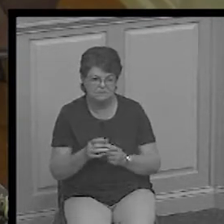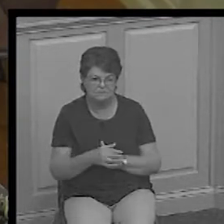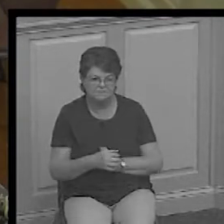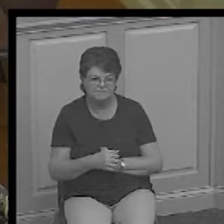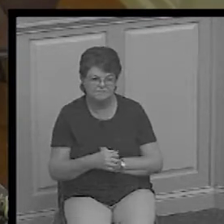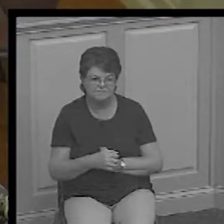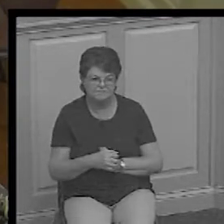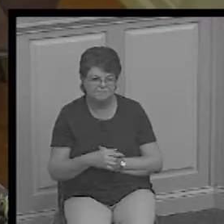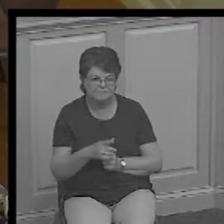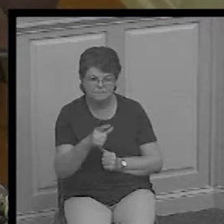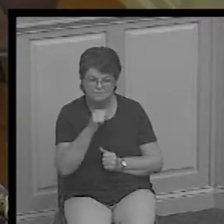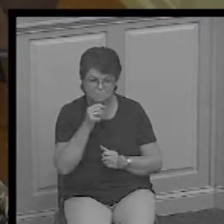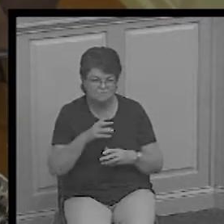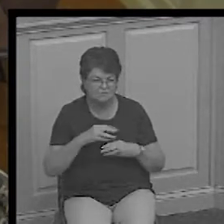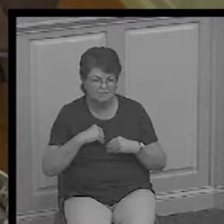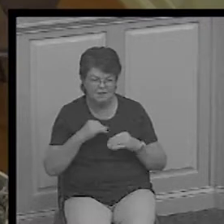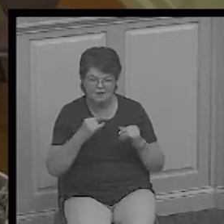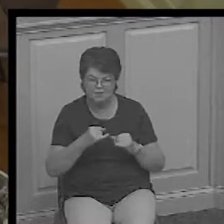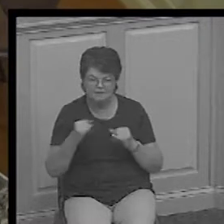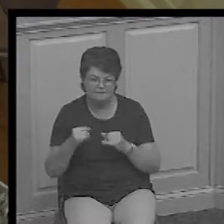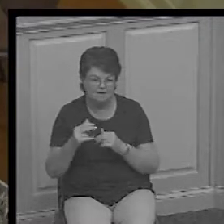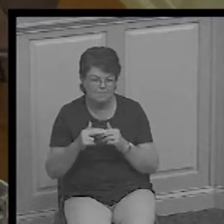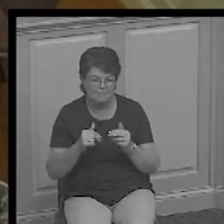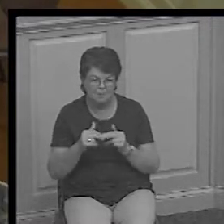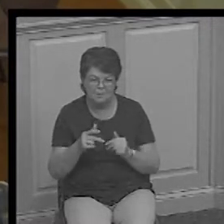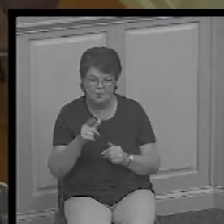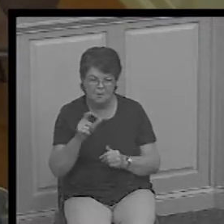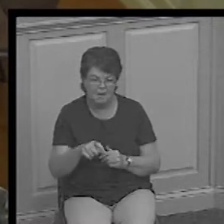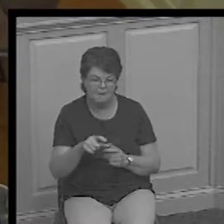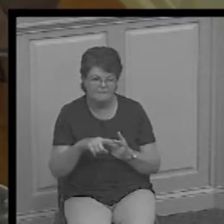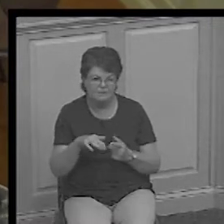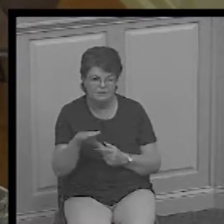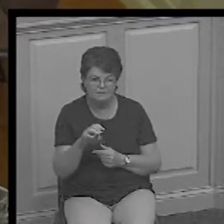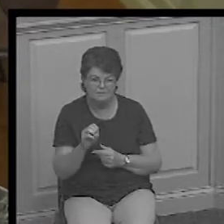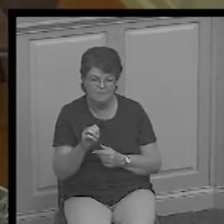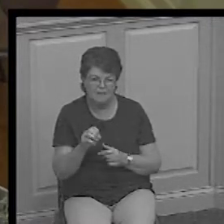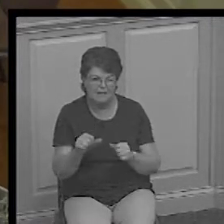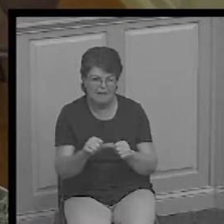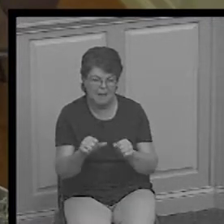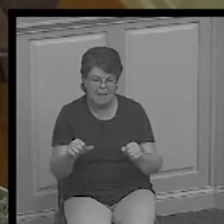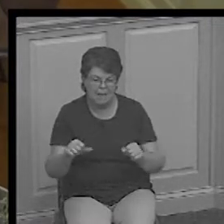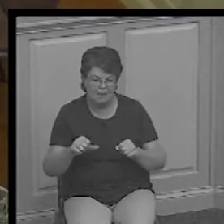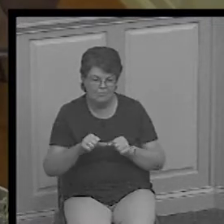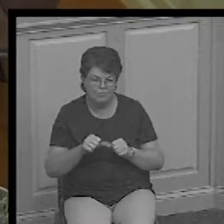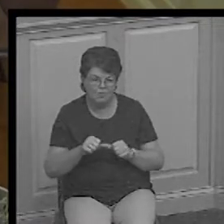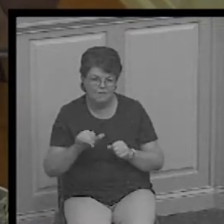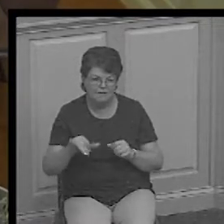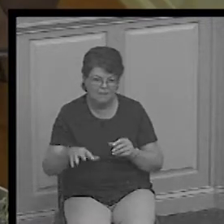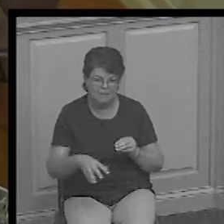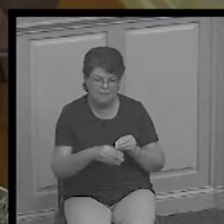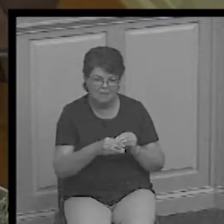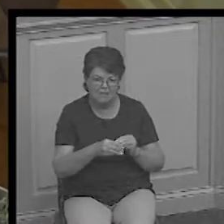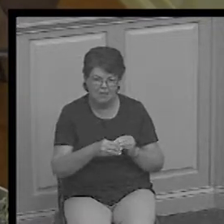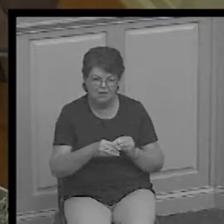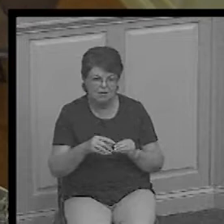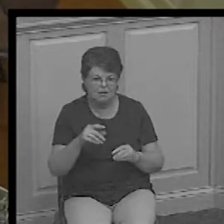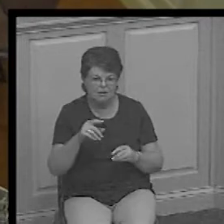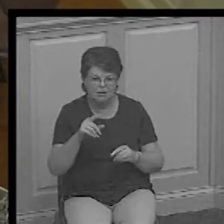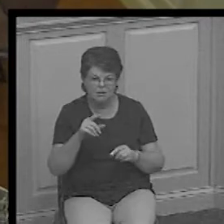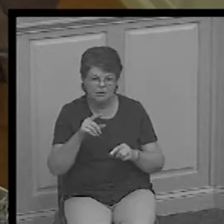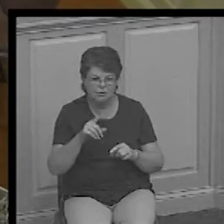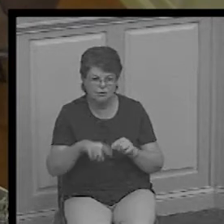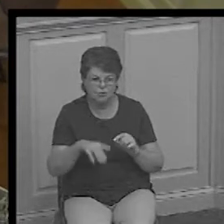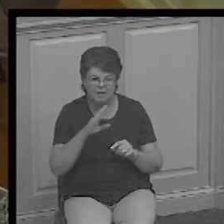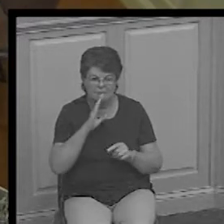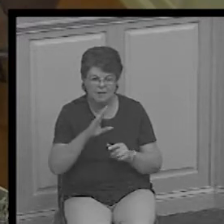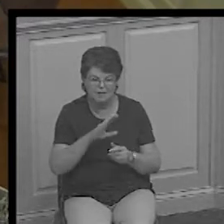We wouldn't accept an individual building, I don't think. It would have to be an area that got added, so it couldn't be a building like in the